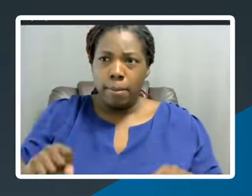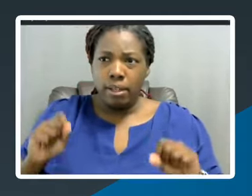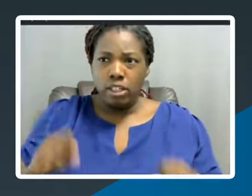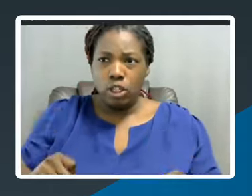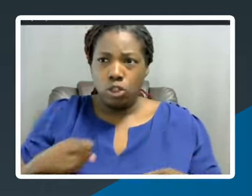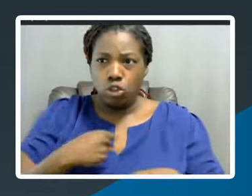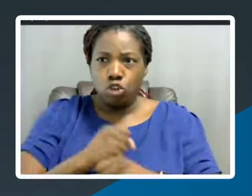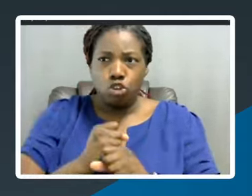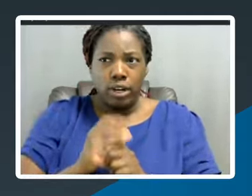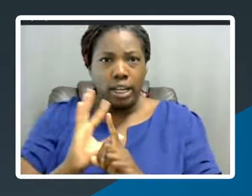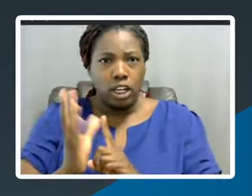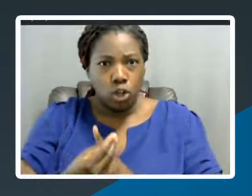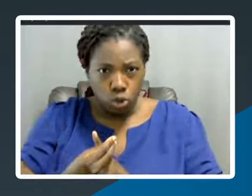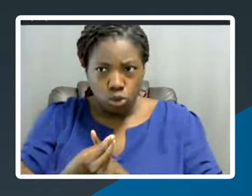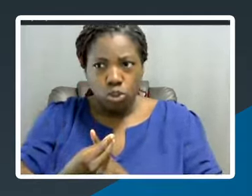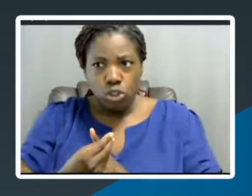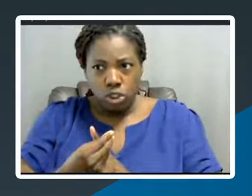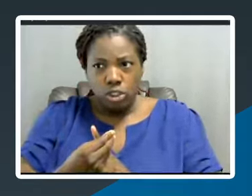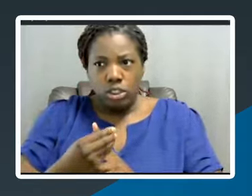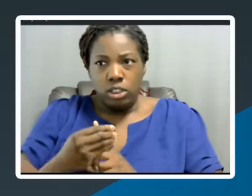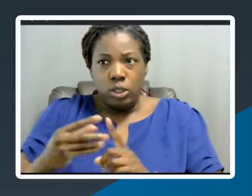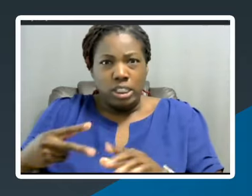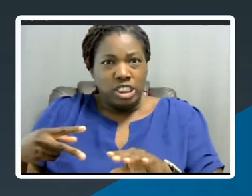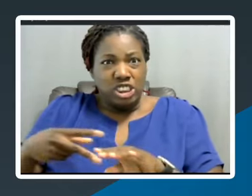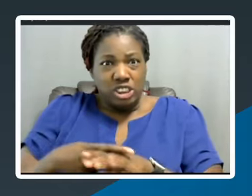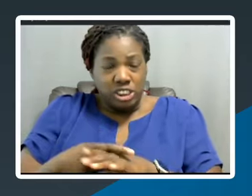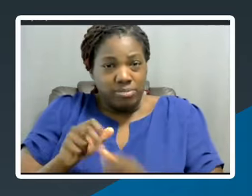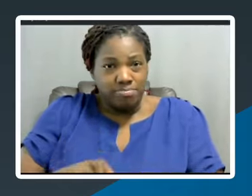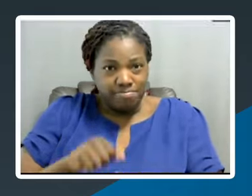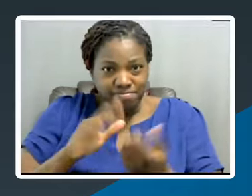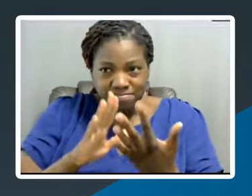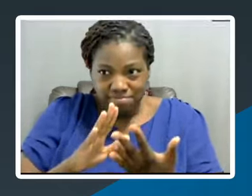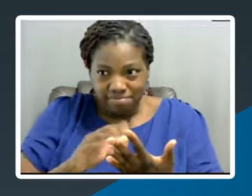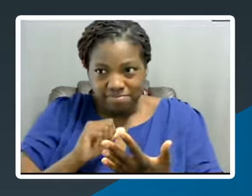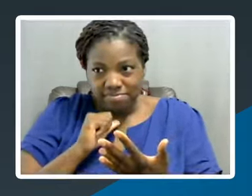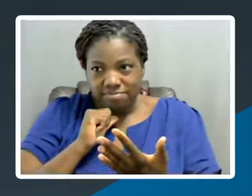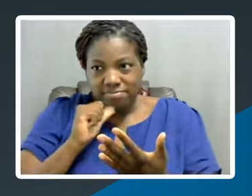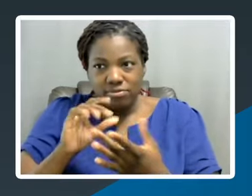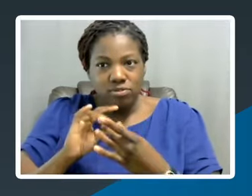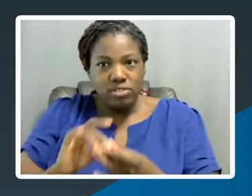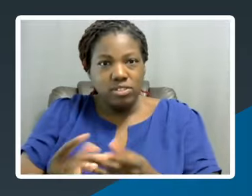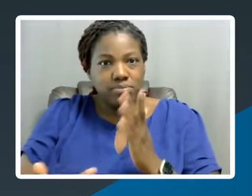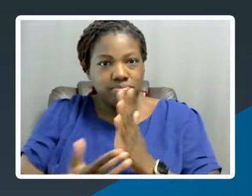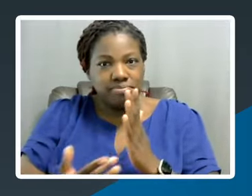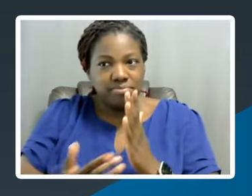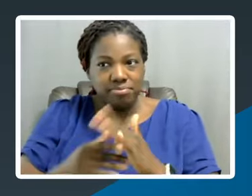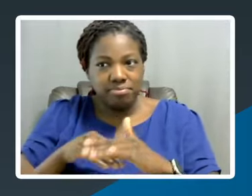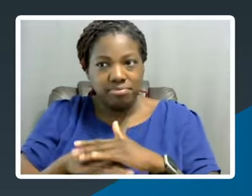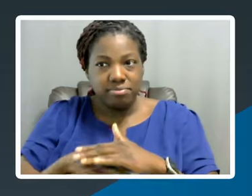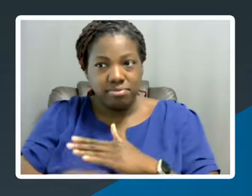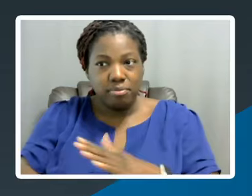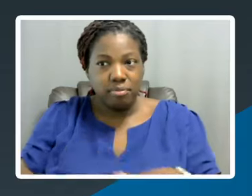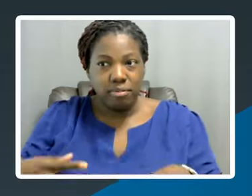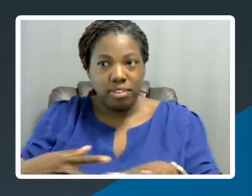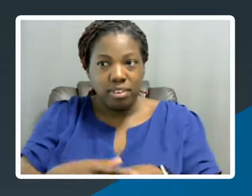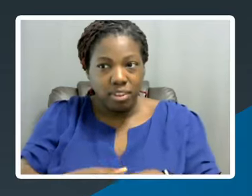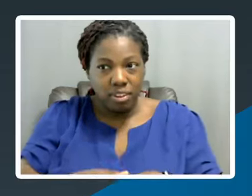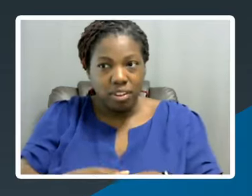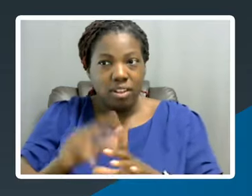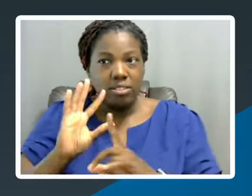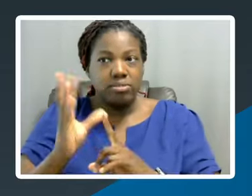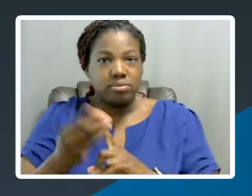culture where cheating is addressed does not have to do with technology access. Cheating is a cultural